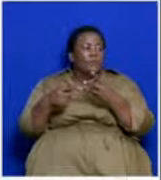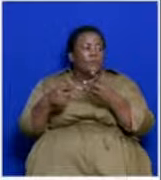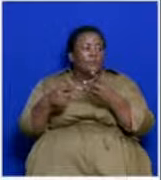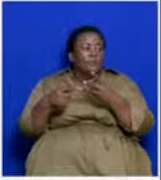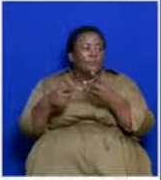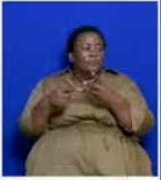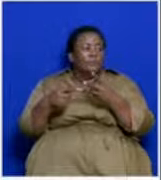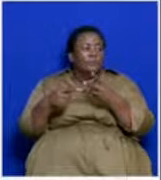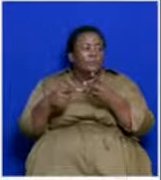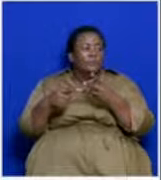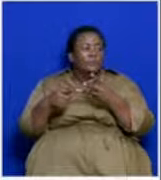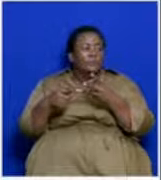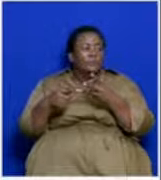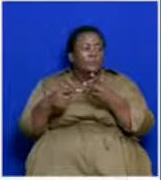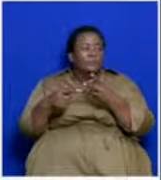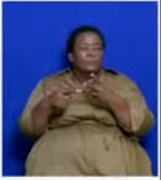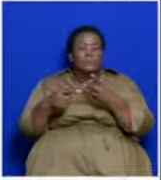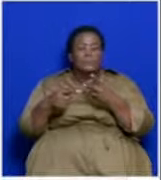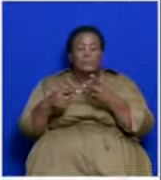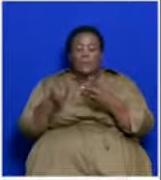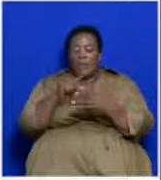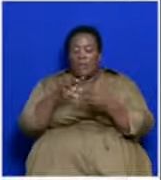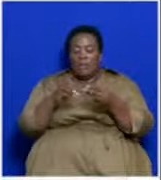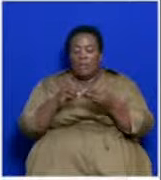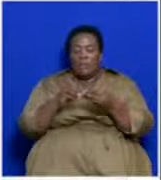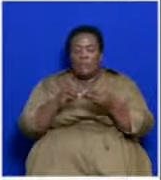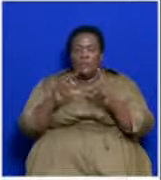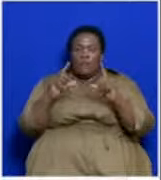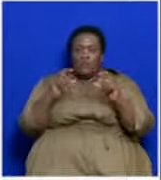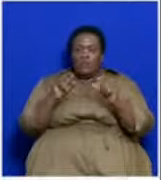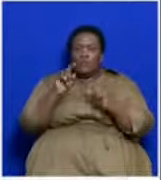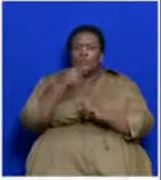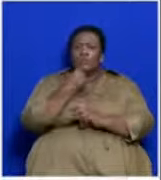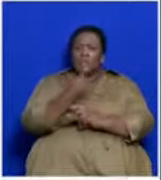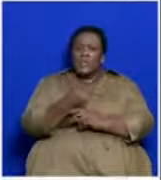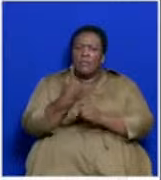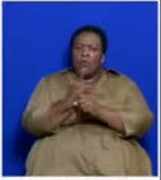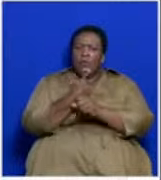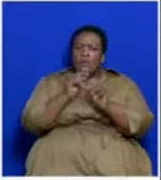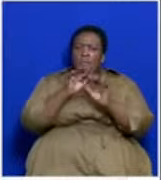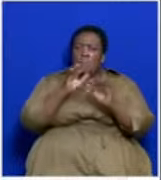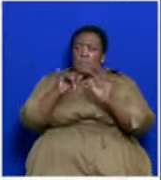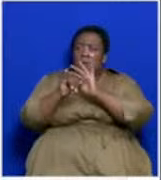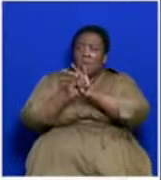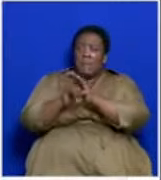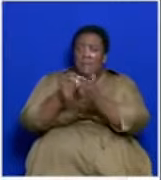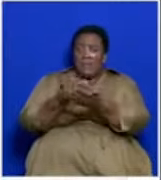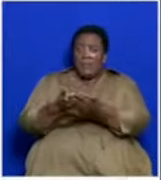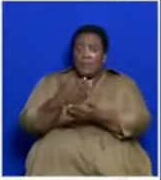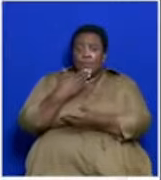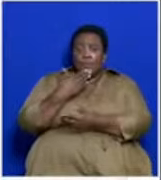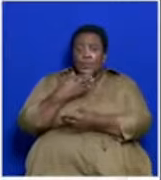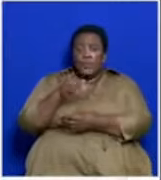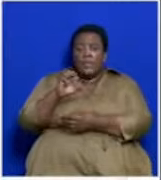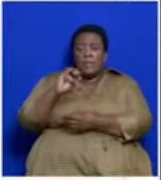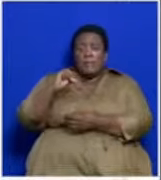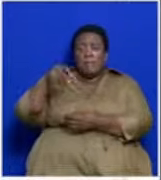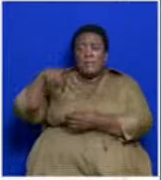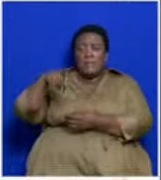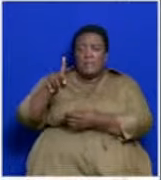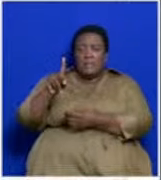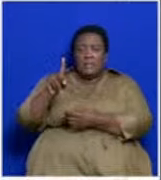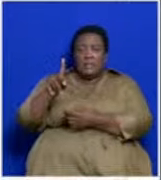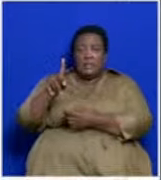On these photographs, you say the only people identified are the EMPD officers. You say that at paragraph